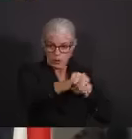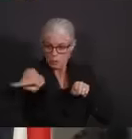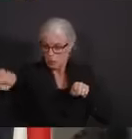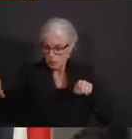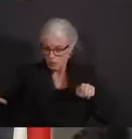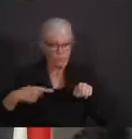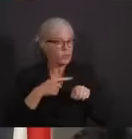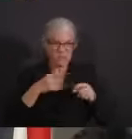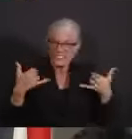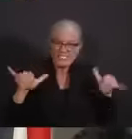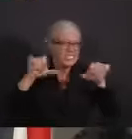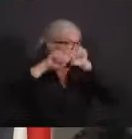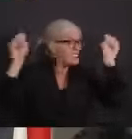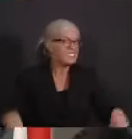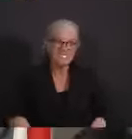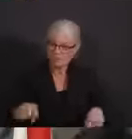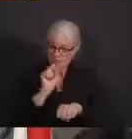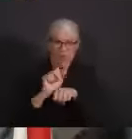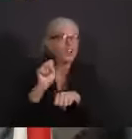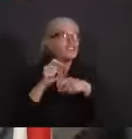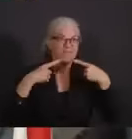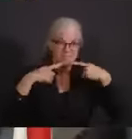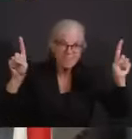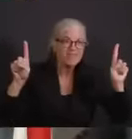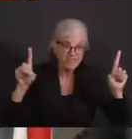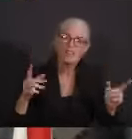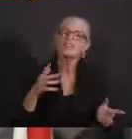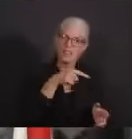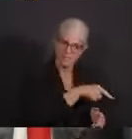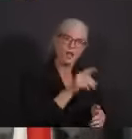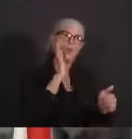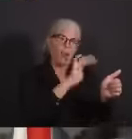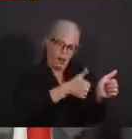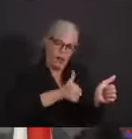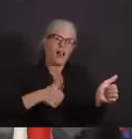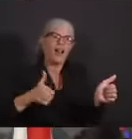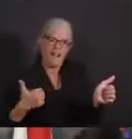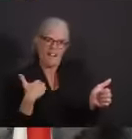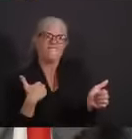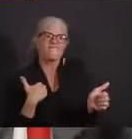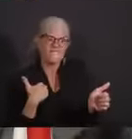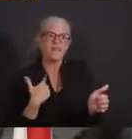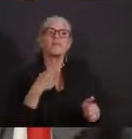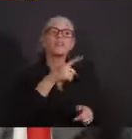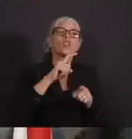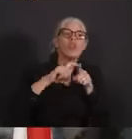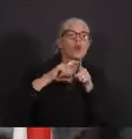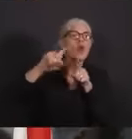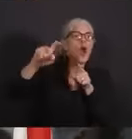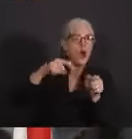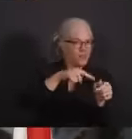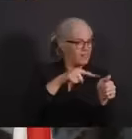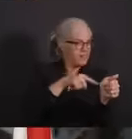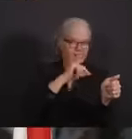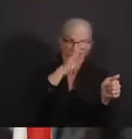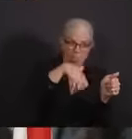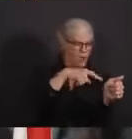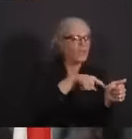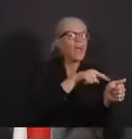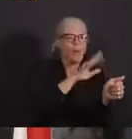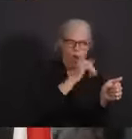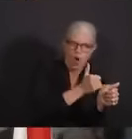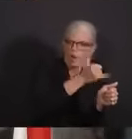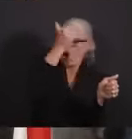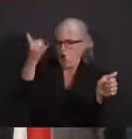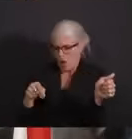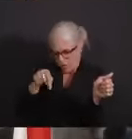in, they'll get the information, they'll pick up that, hotline, call that next county over and say, this is what's going on, and